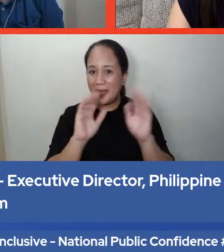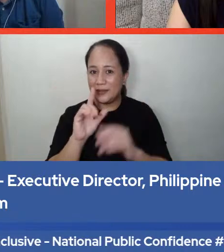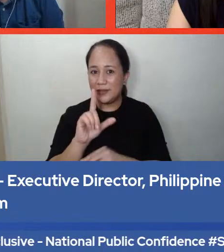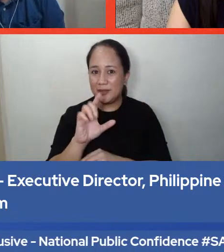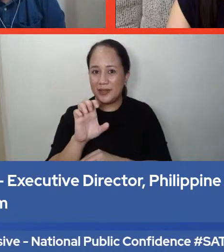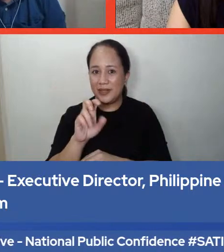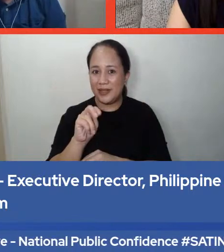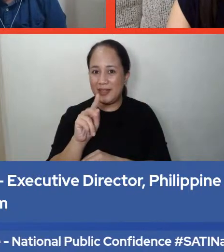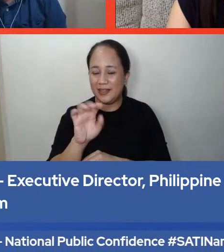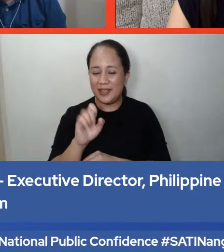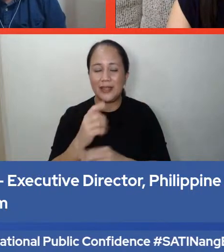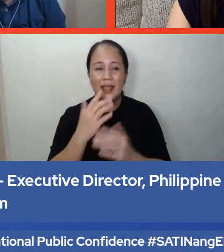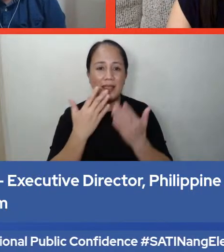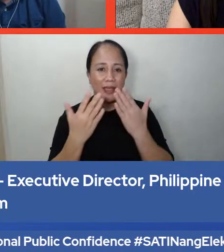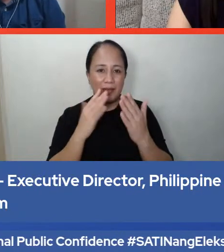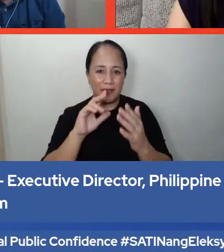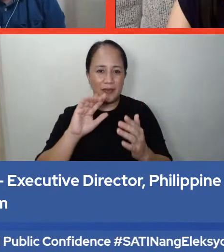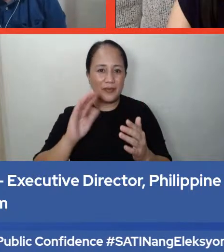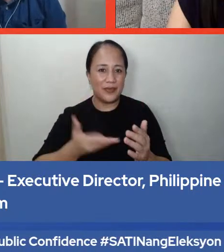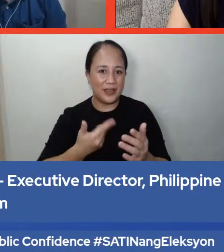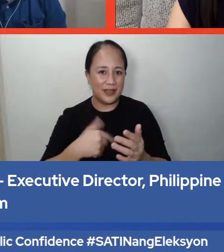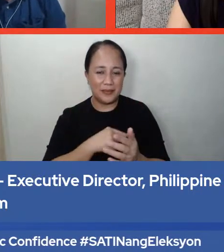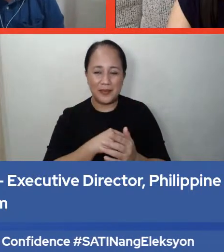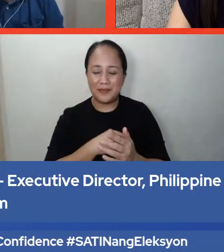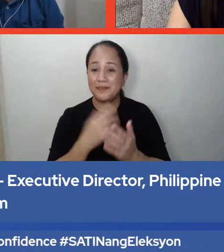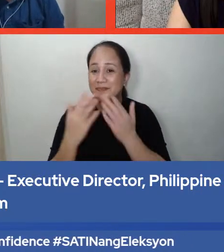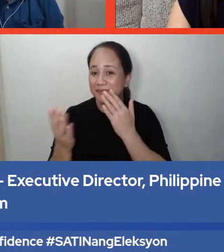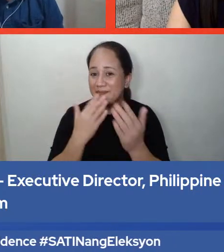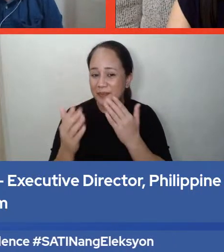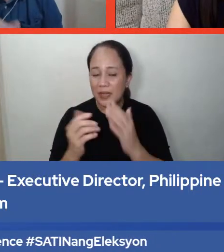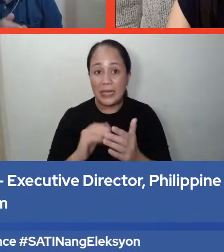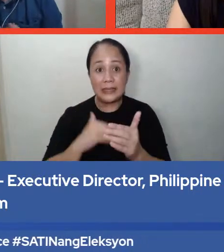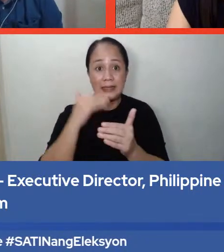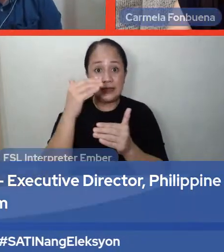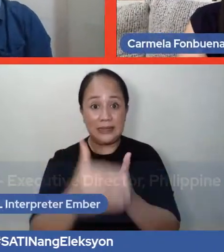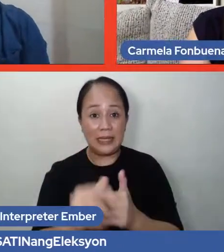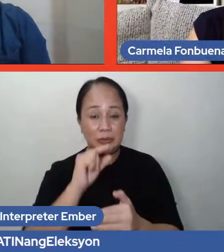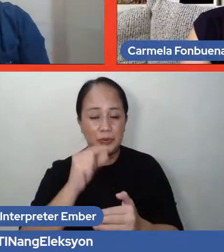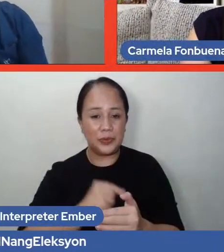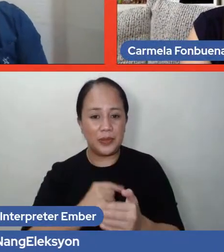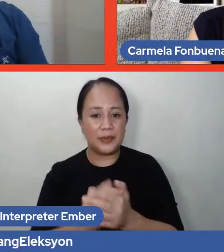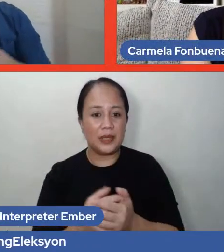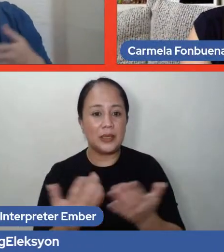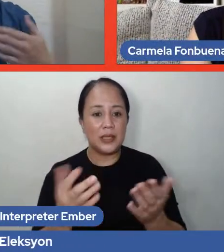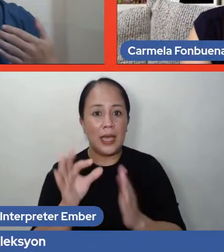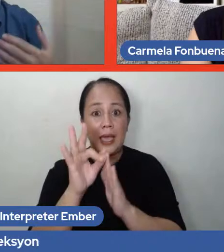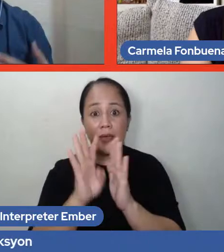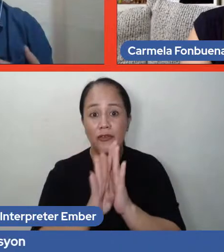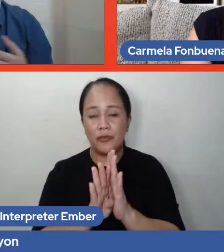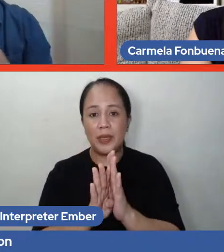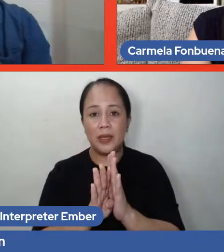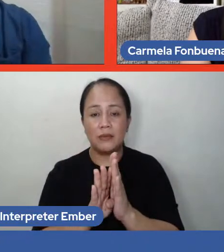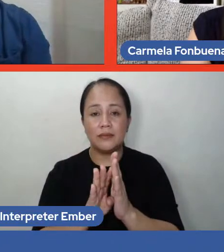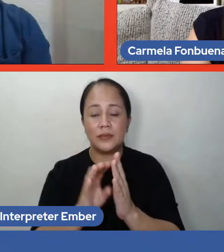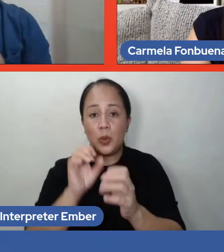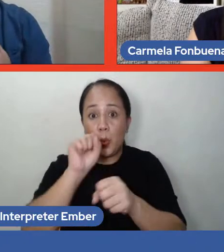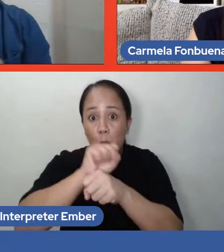having me. Thank you, Carmela. Ayan. Our next guest has been at Facebook for 9 years, where